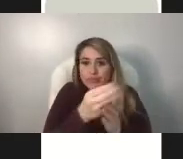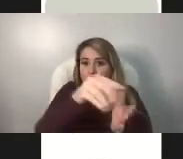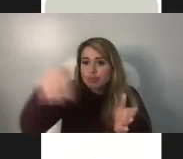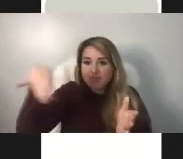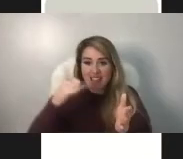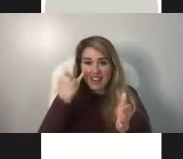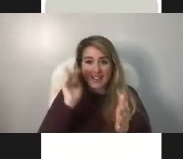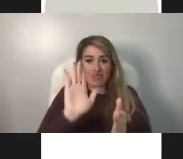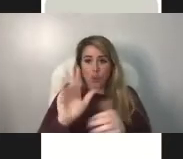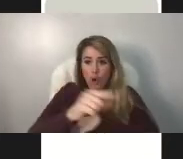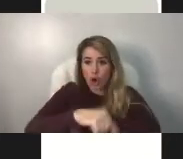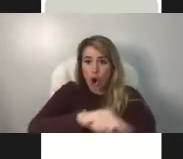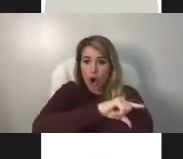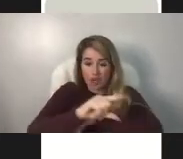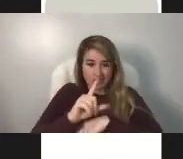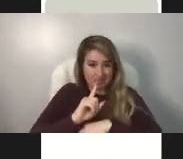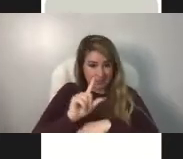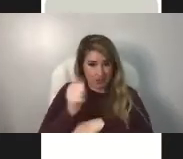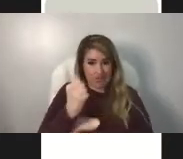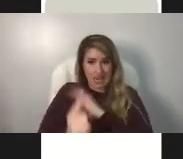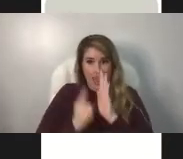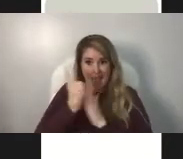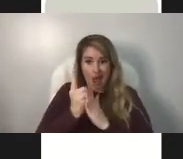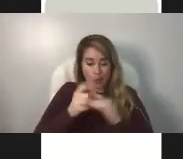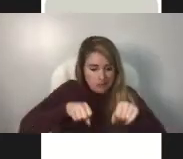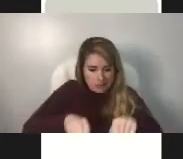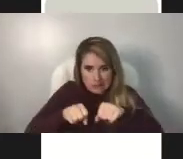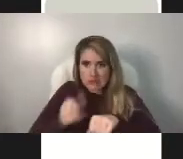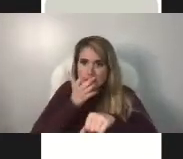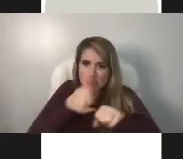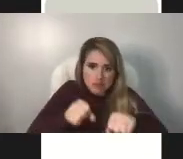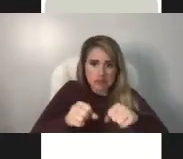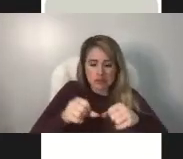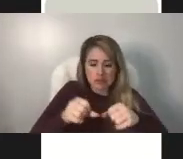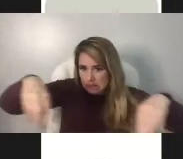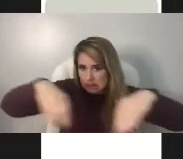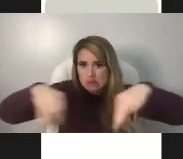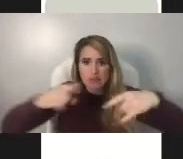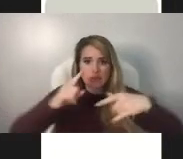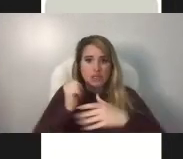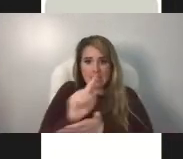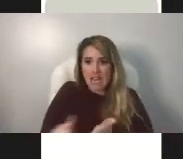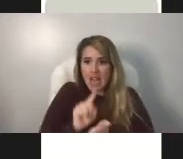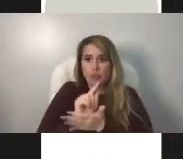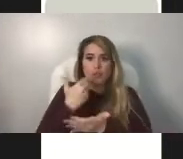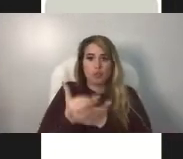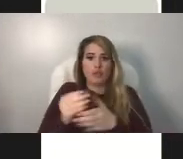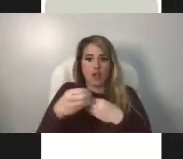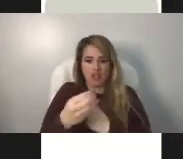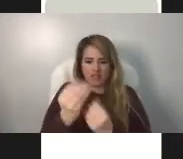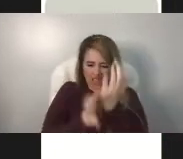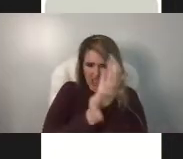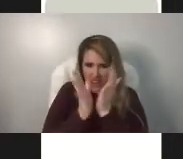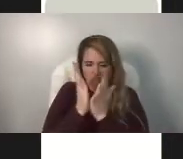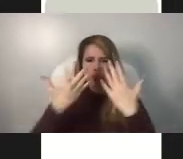you're gardening for 10 hours, 2 or 3 days in a row over the weekend, and your hands come in and they hurt, or your elbows hurt, your doctor